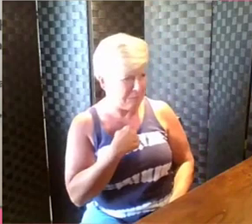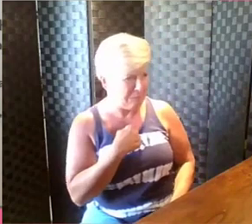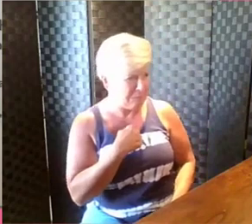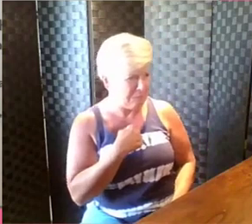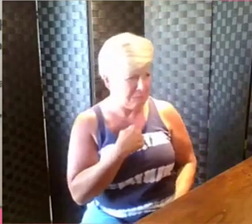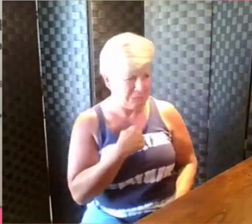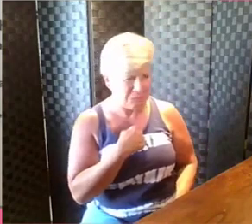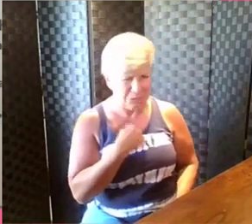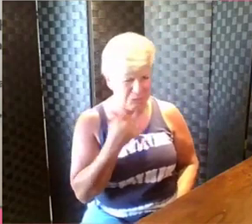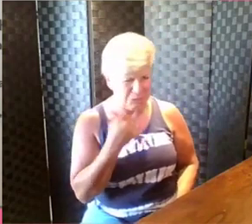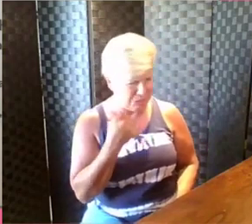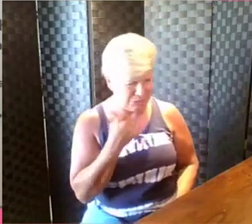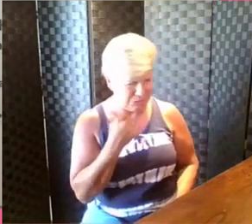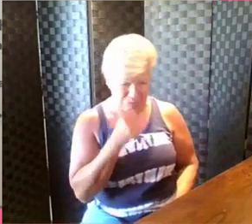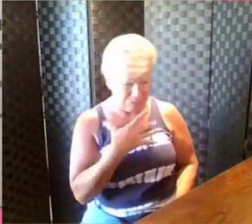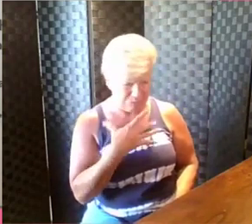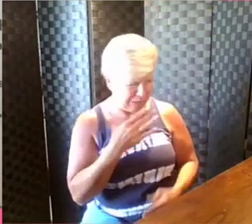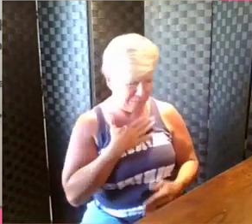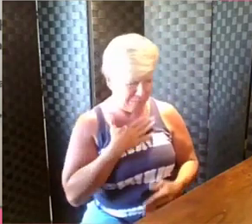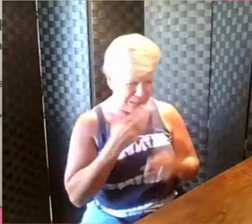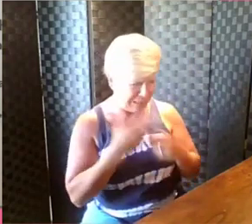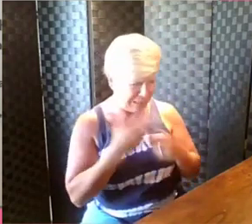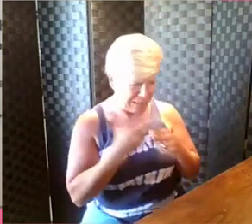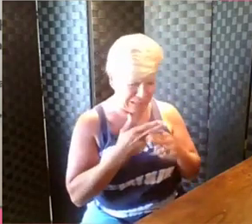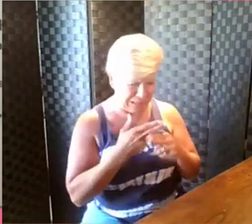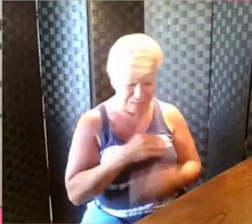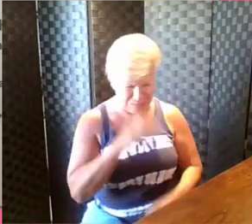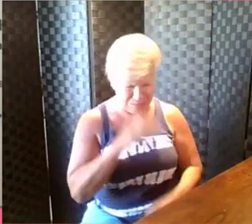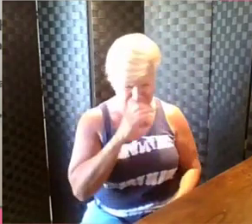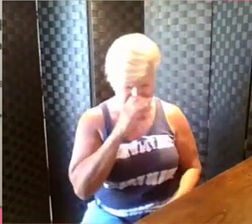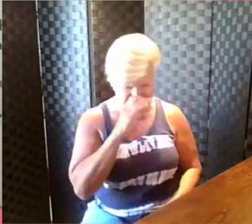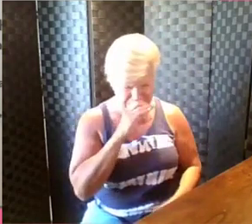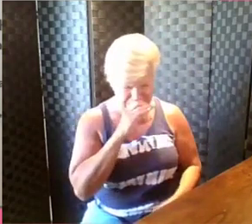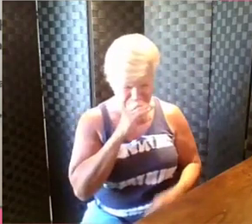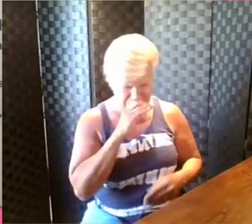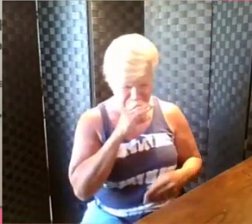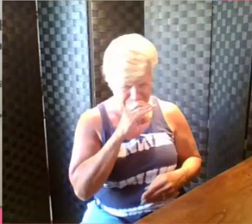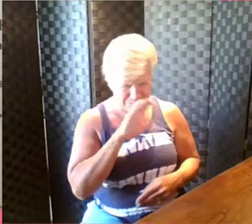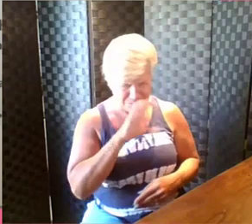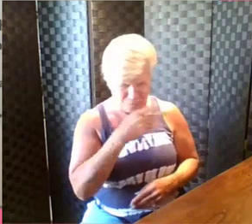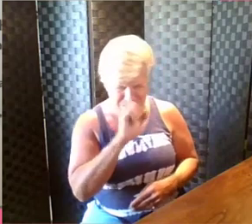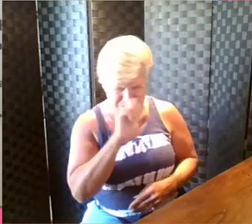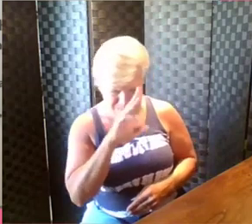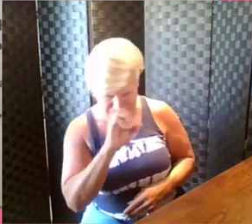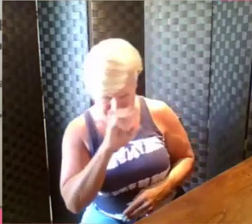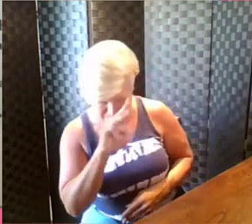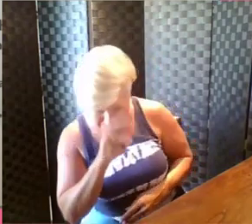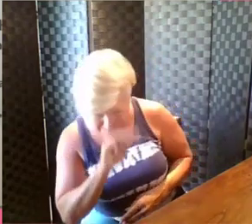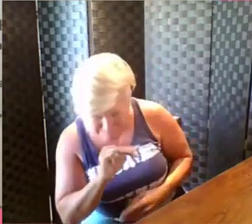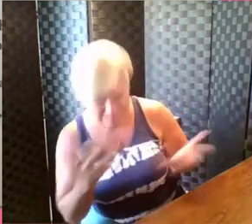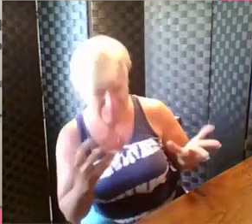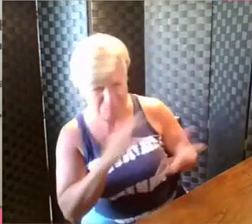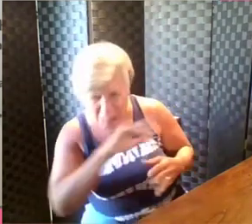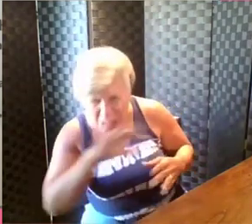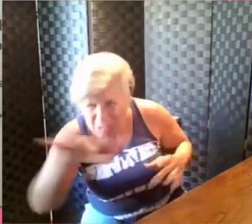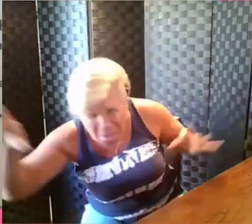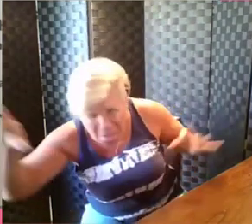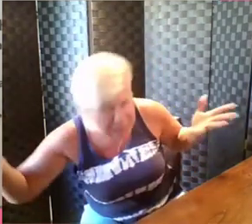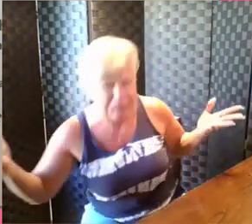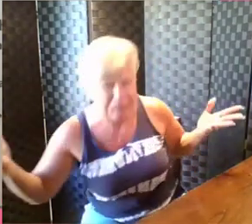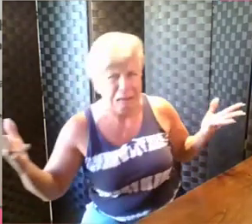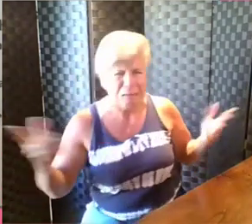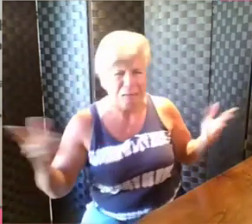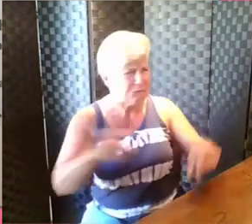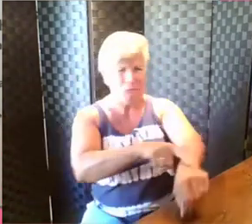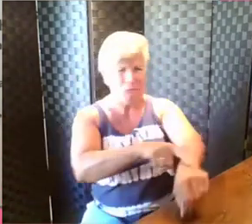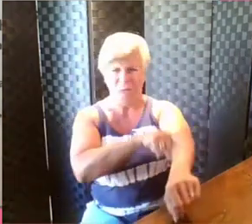Neither can I, thought Chrysanthemum miserably. Welcome home, said her mother. Welcome home, said